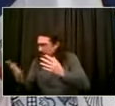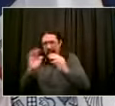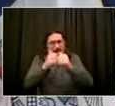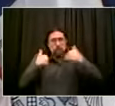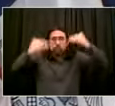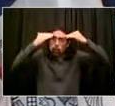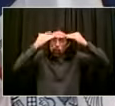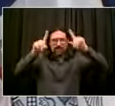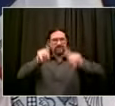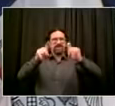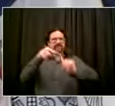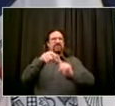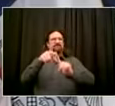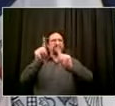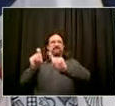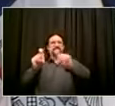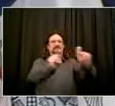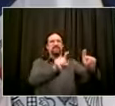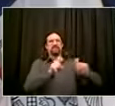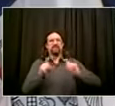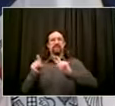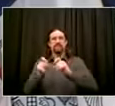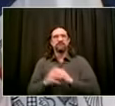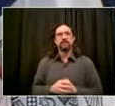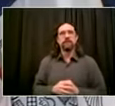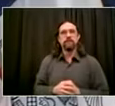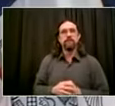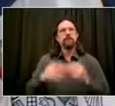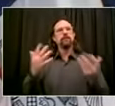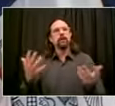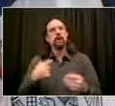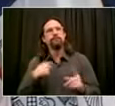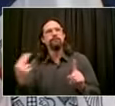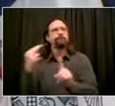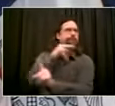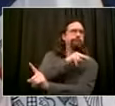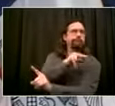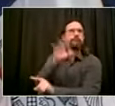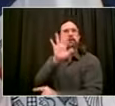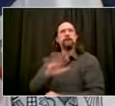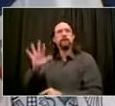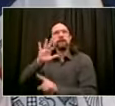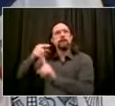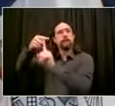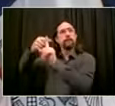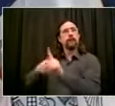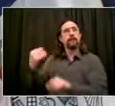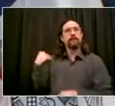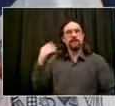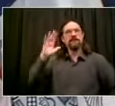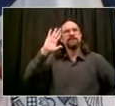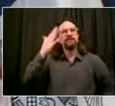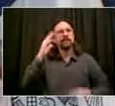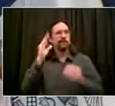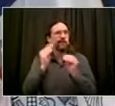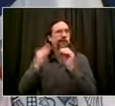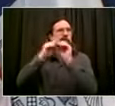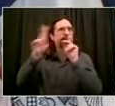not surprise me at all. The more testing, the clearer picture. And typically what we found is the more testing, the better the picture